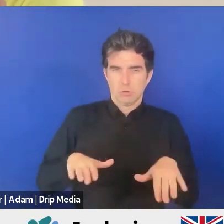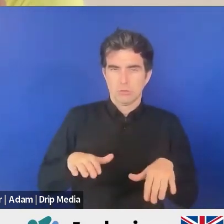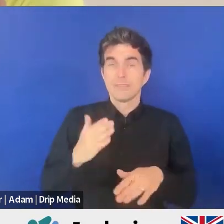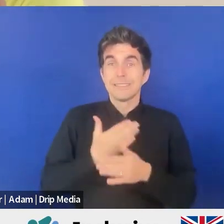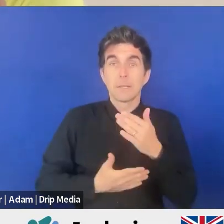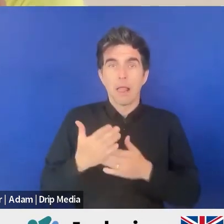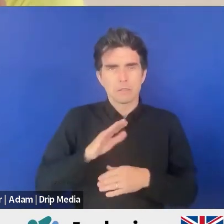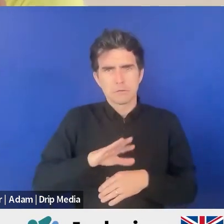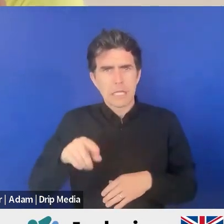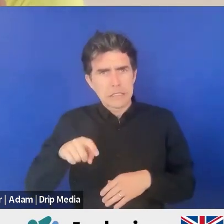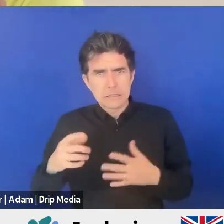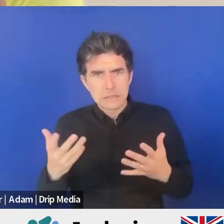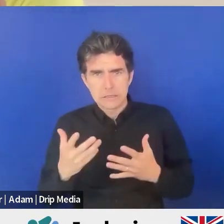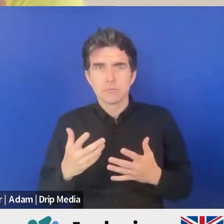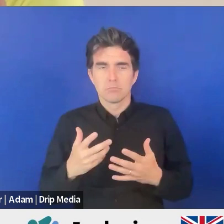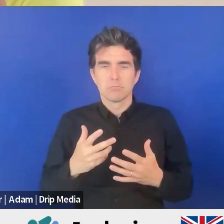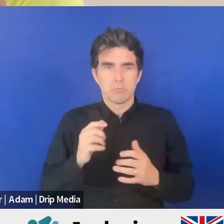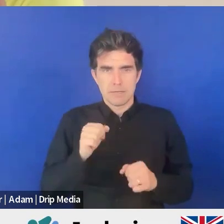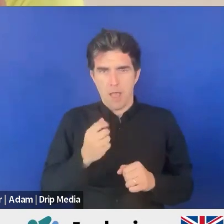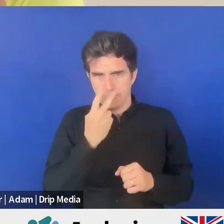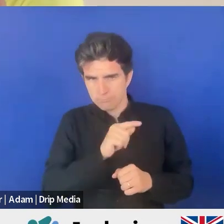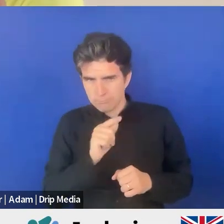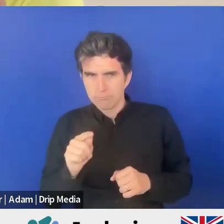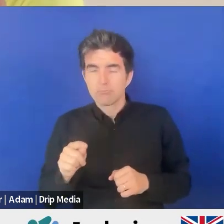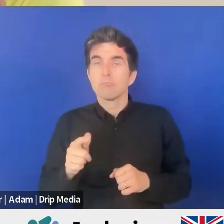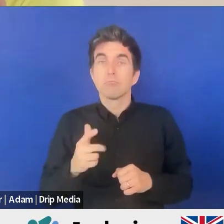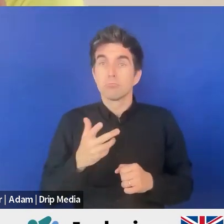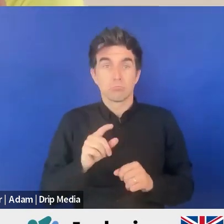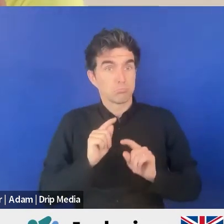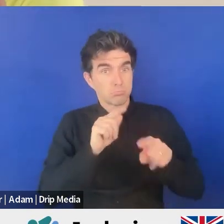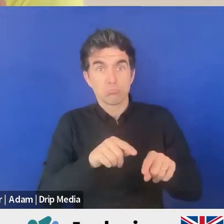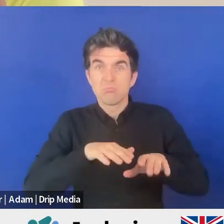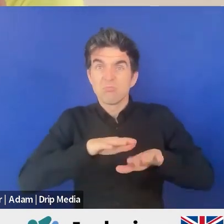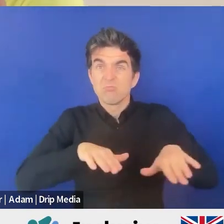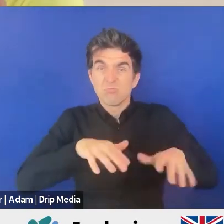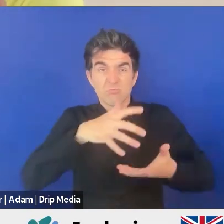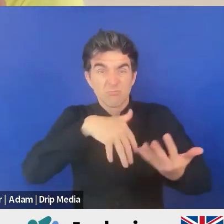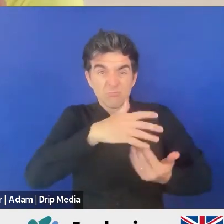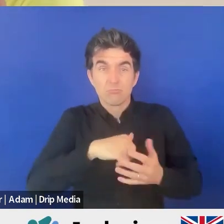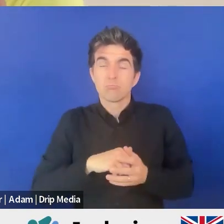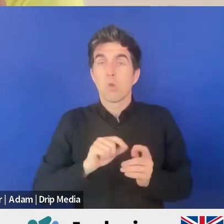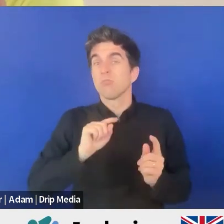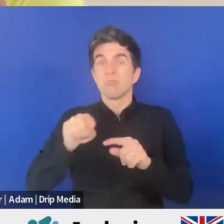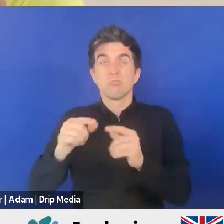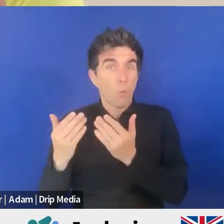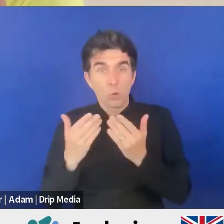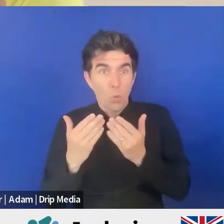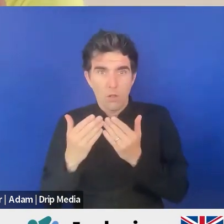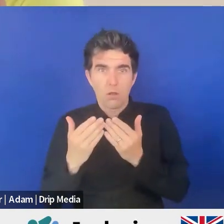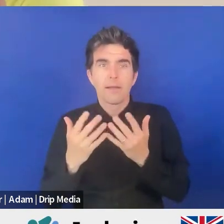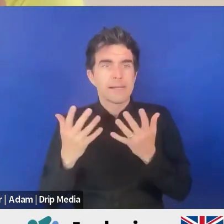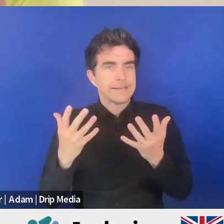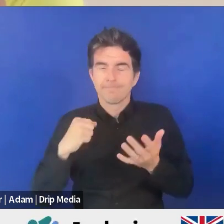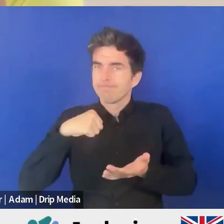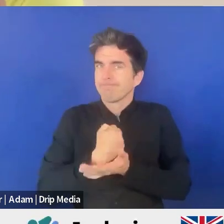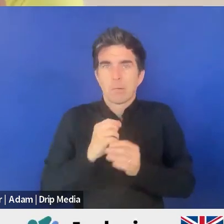kindergarten or pre-primary school, but unfortunately that isn't available, in particular in more disadvantaged groups in some rural areas